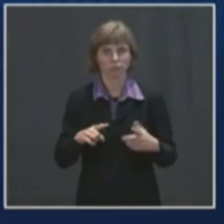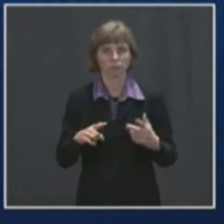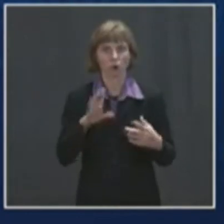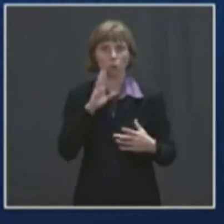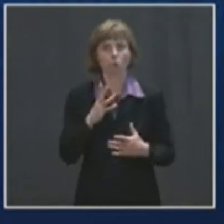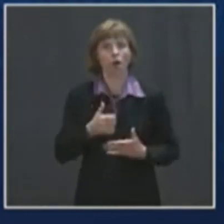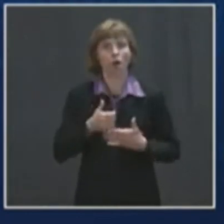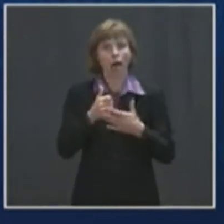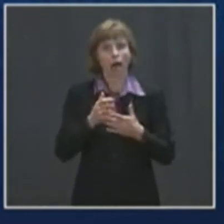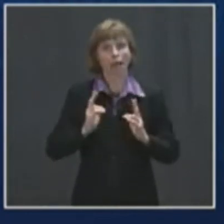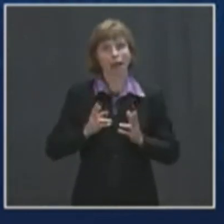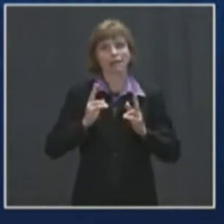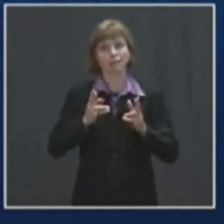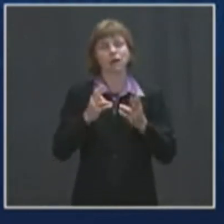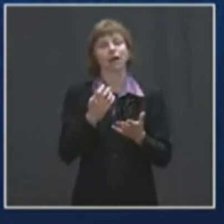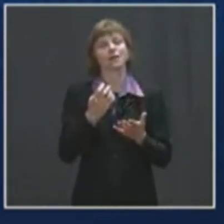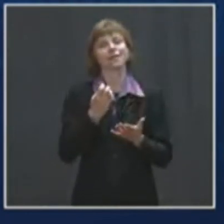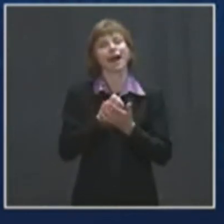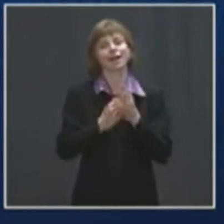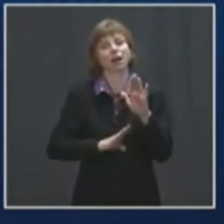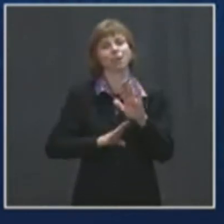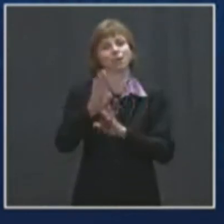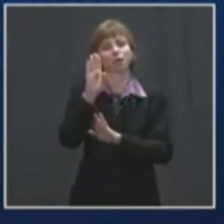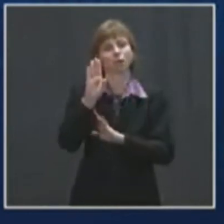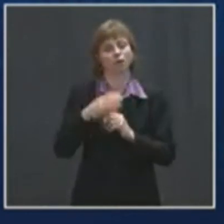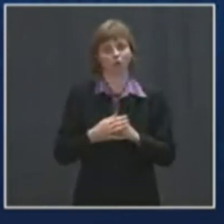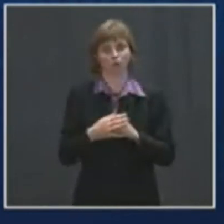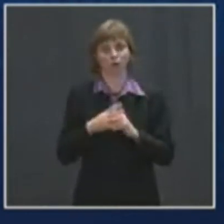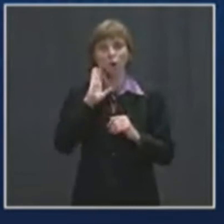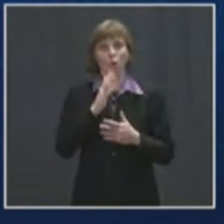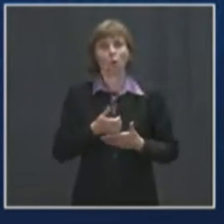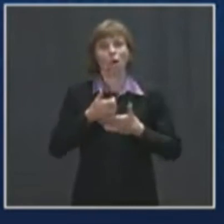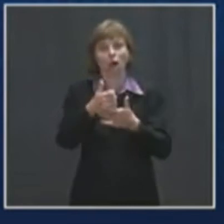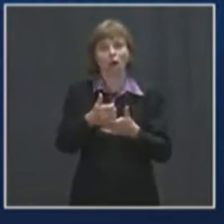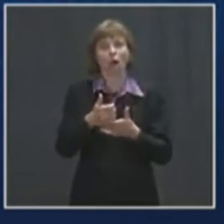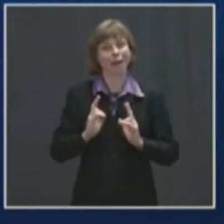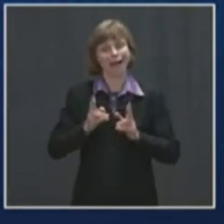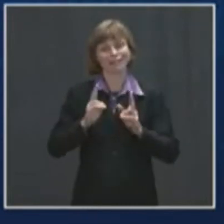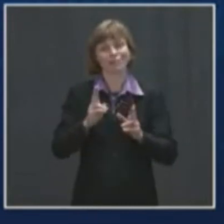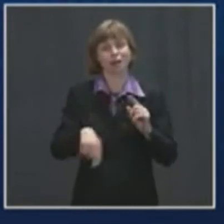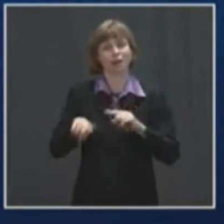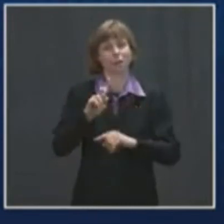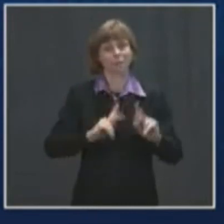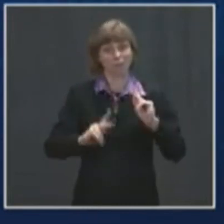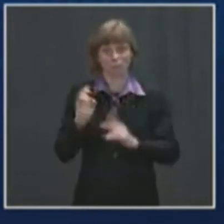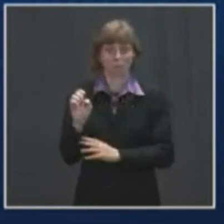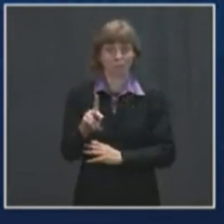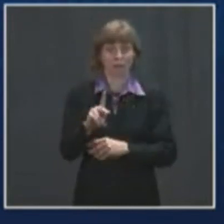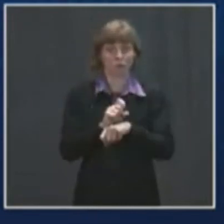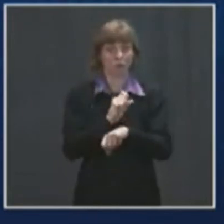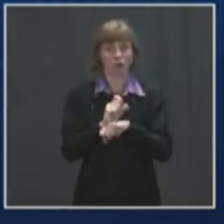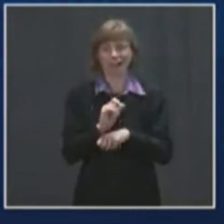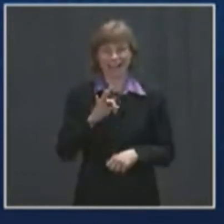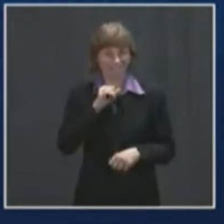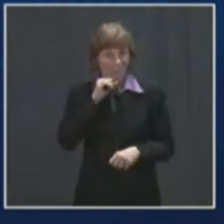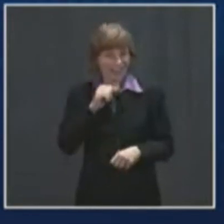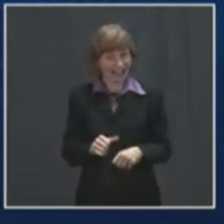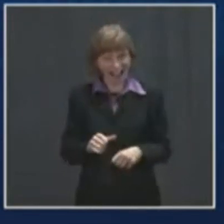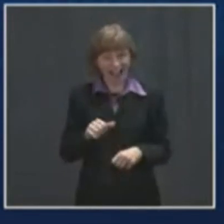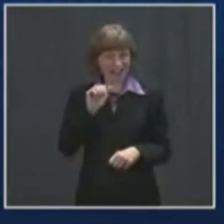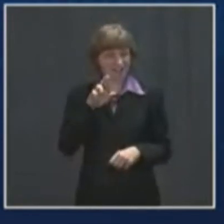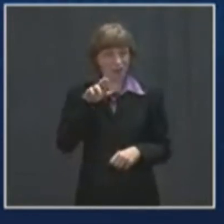expedite economic recovery, help expedite getting people back to work. And without it, we will be years behind, according to a